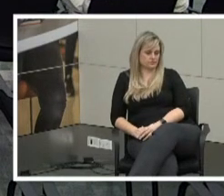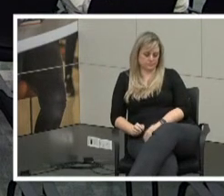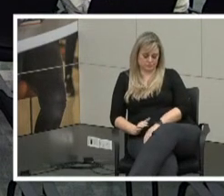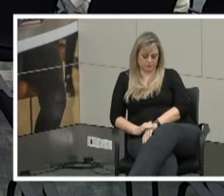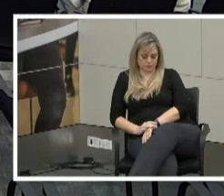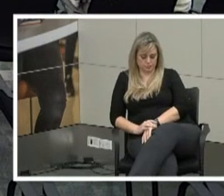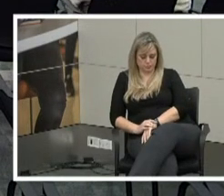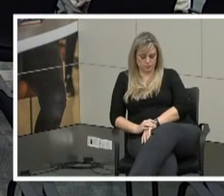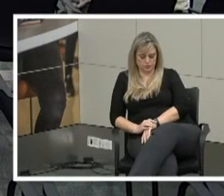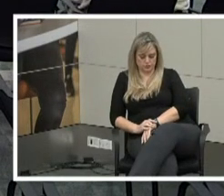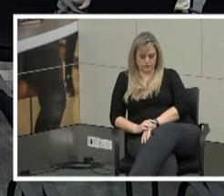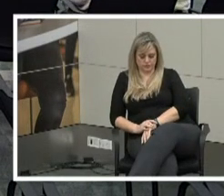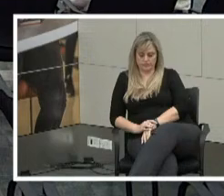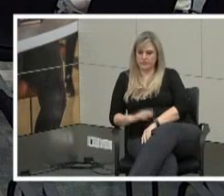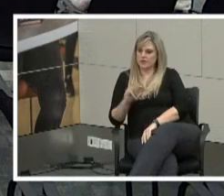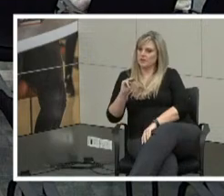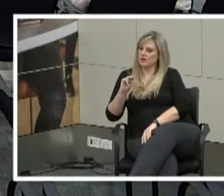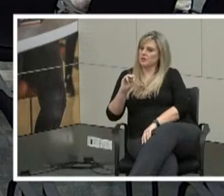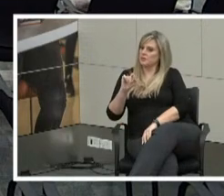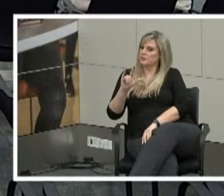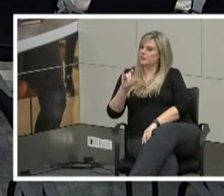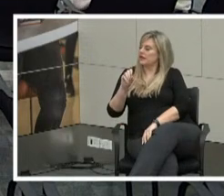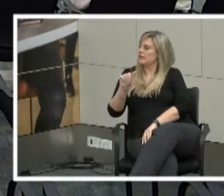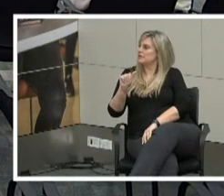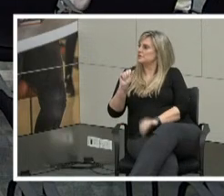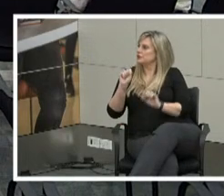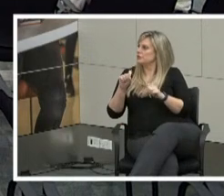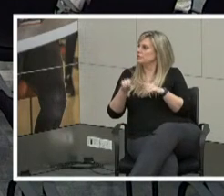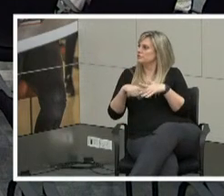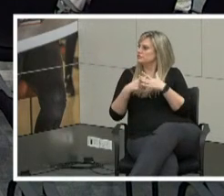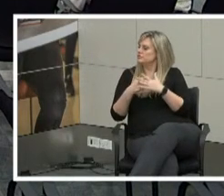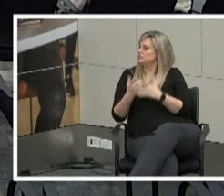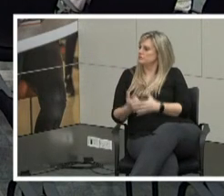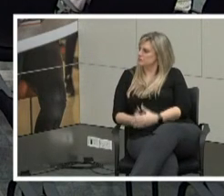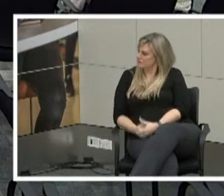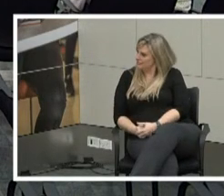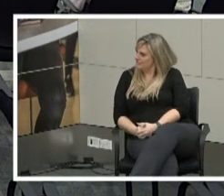begin Melissa huckabay please turn your camera on you may